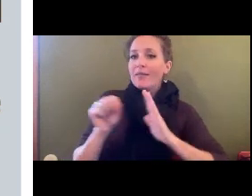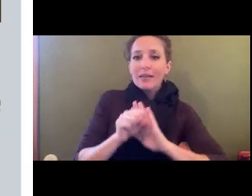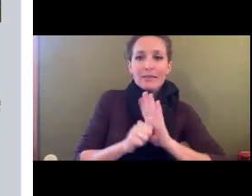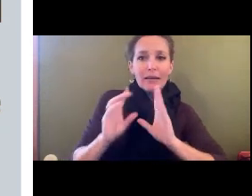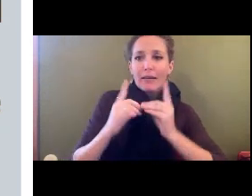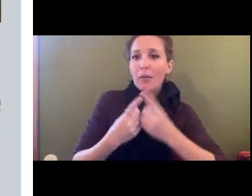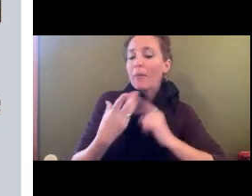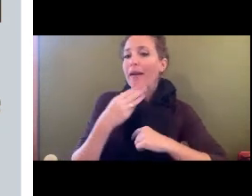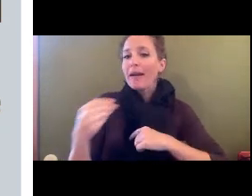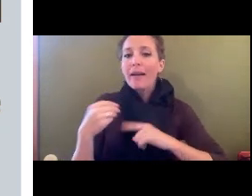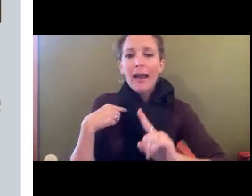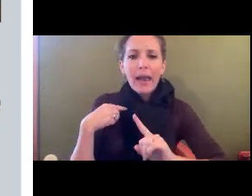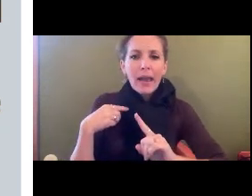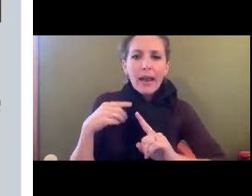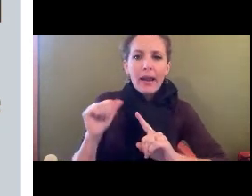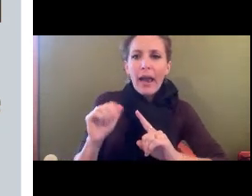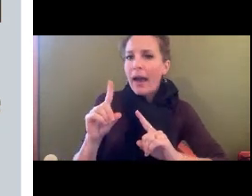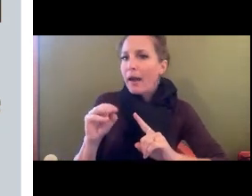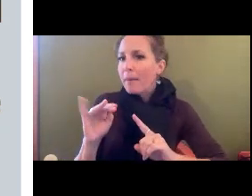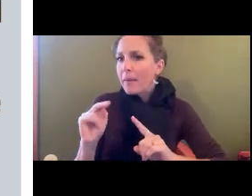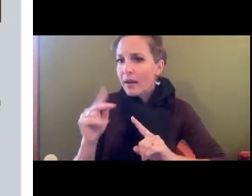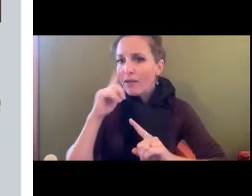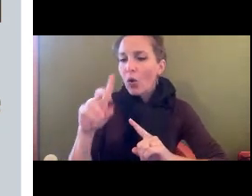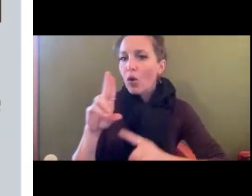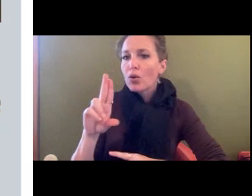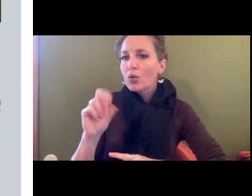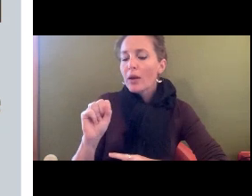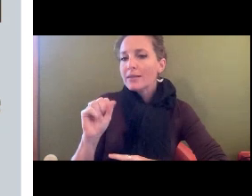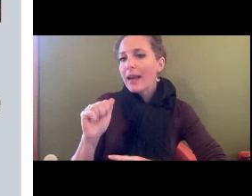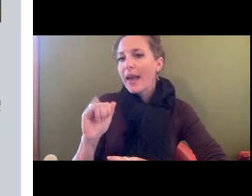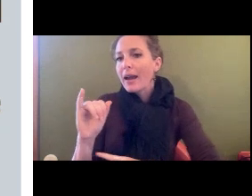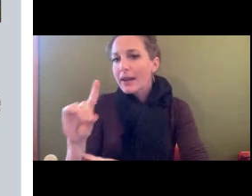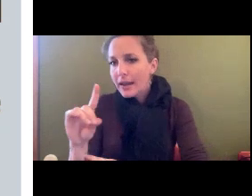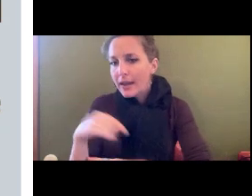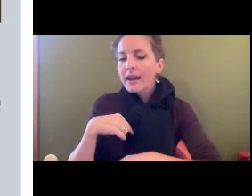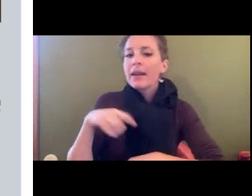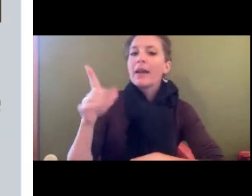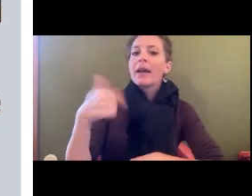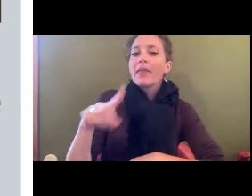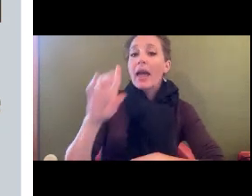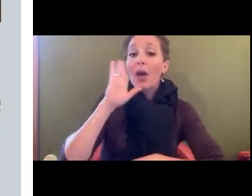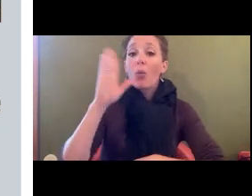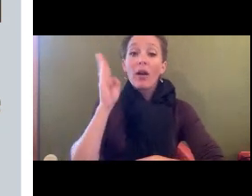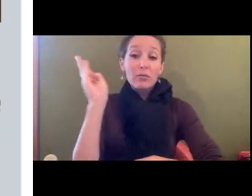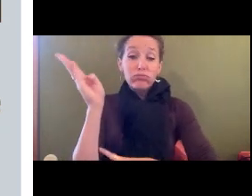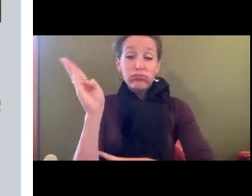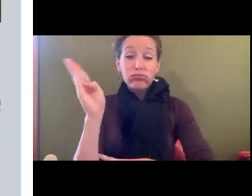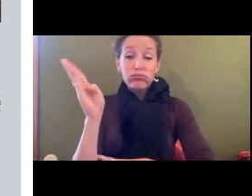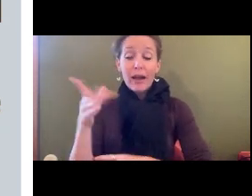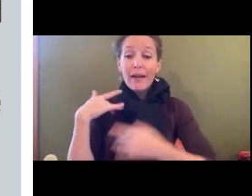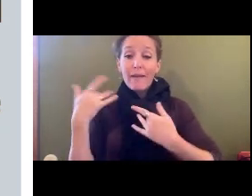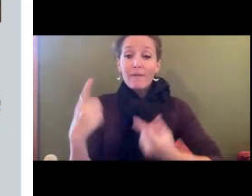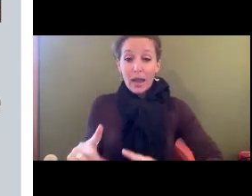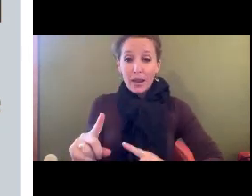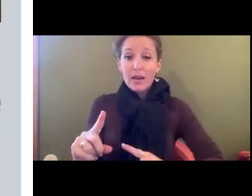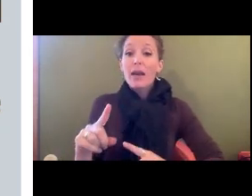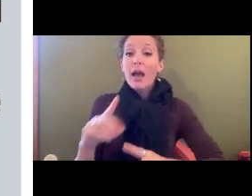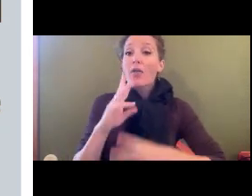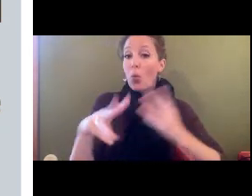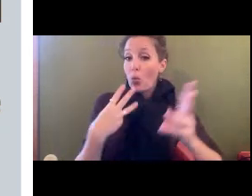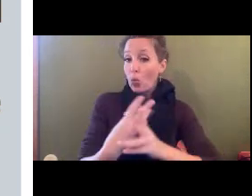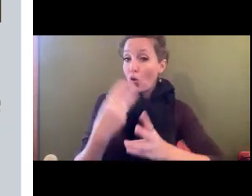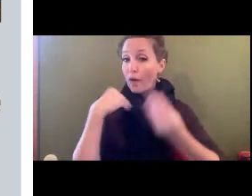Assistant to the Administrator for USAID, Diane Esposito, and they will speak at a side event at the World Food Prize. We've also